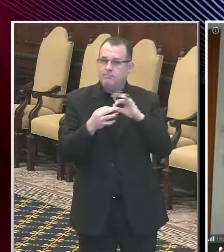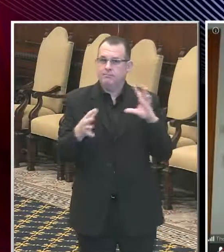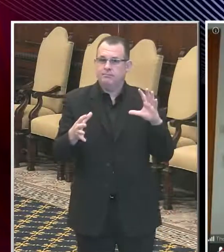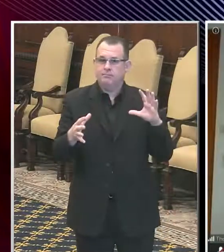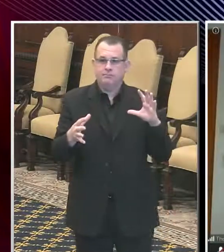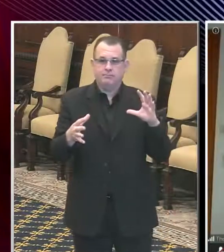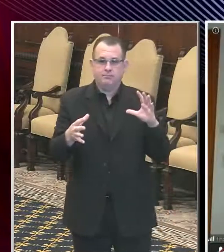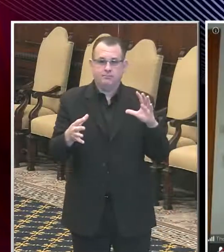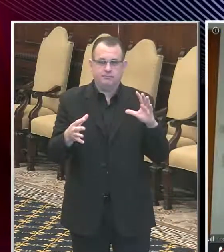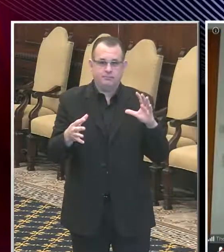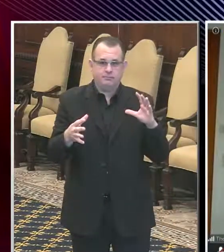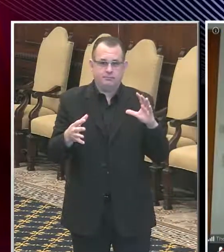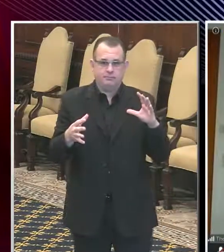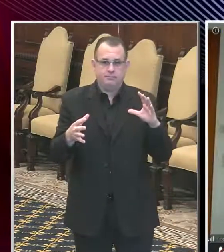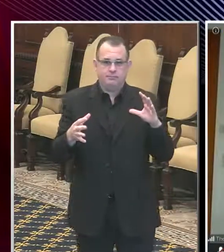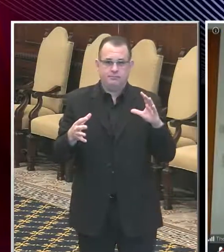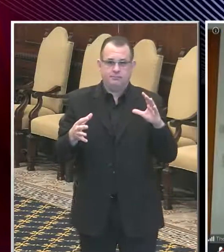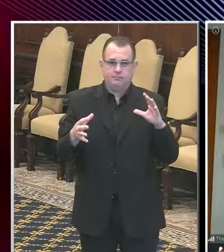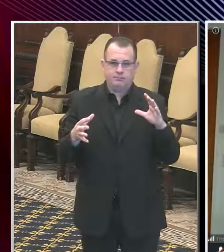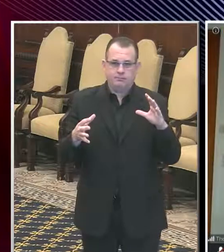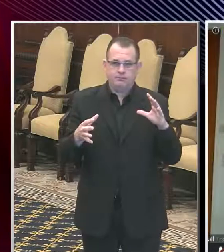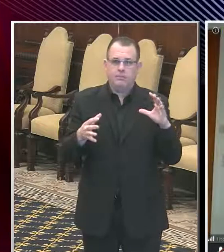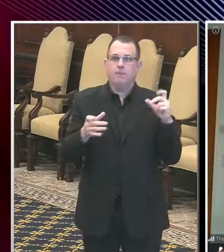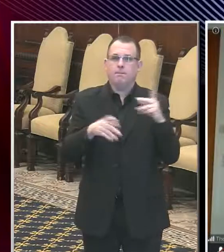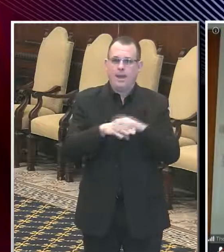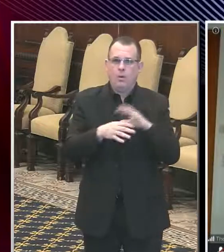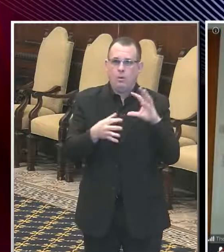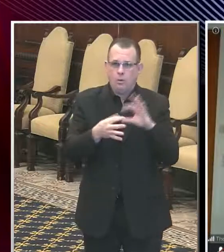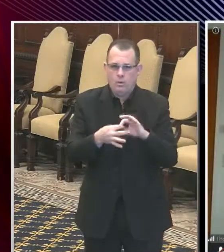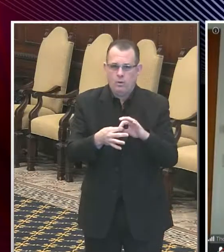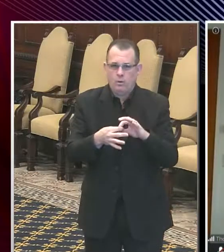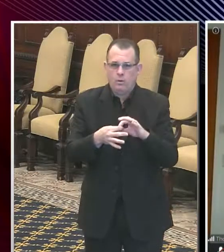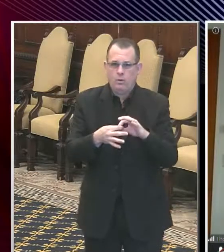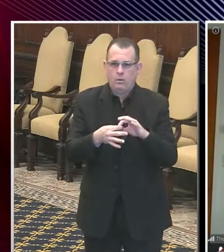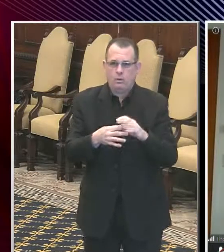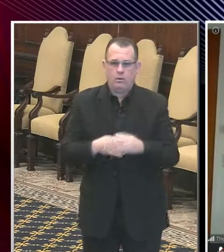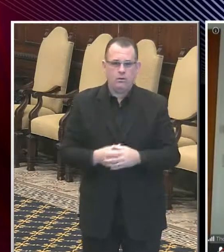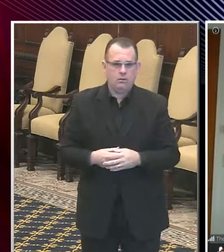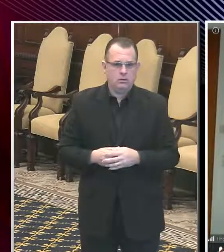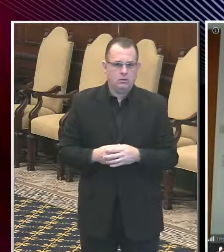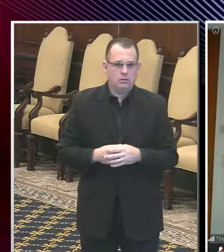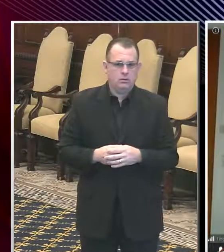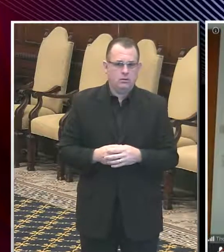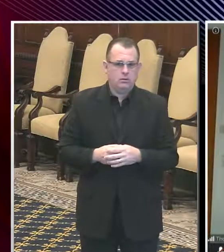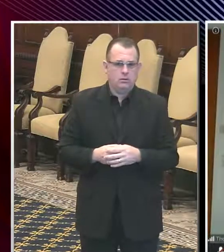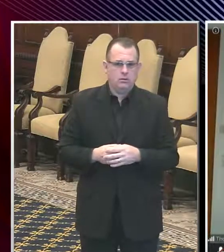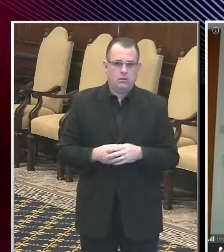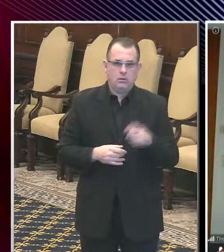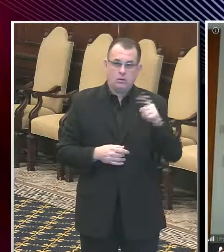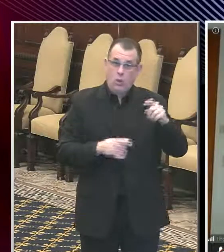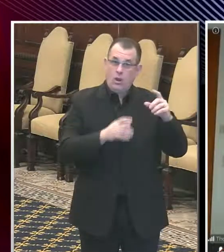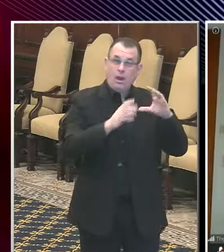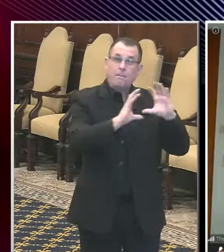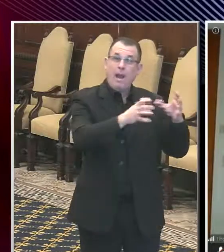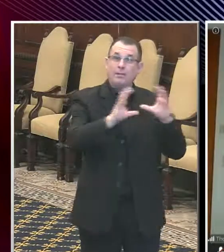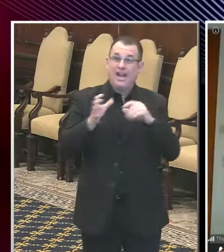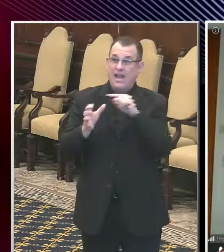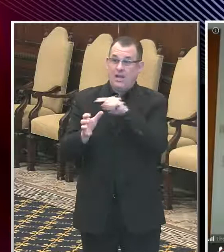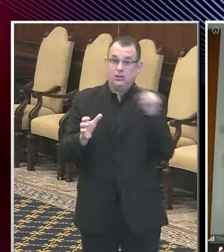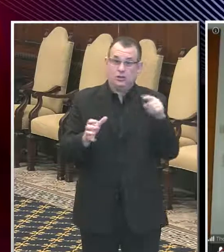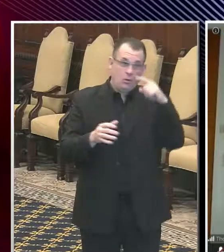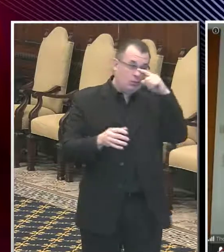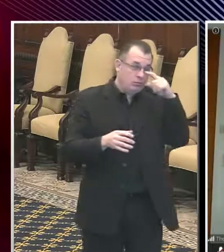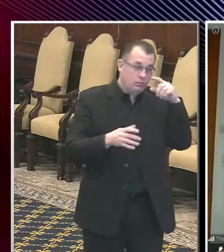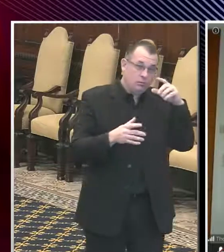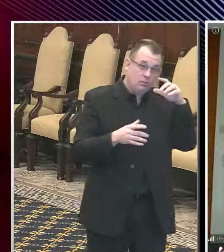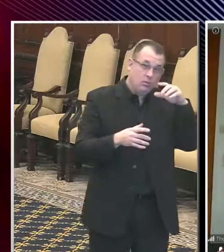communities have been impacted? The federally qualified health center sites are really serving disadvantaged populations, which in large part are minority populations in the city. We